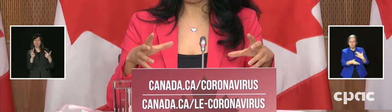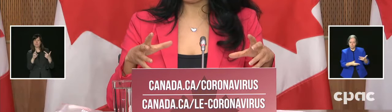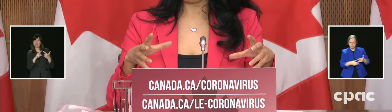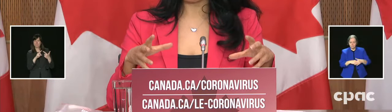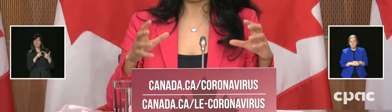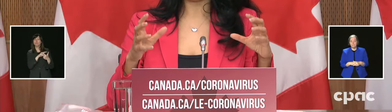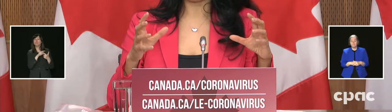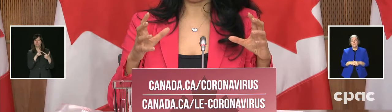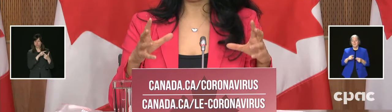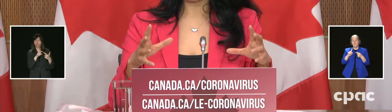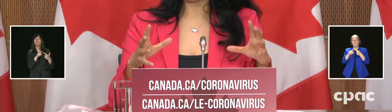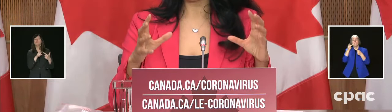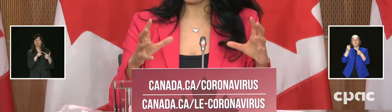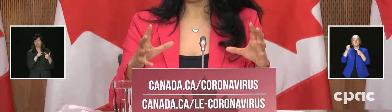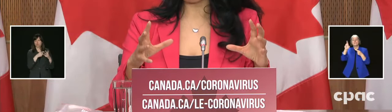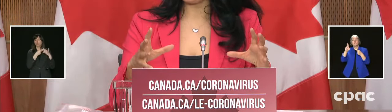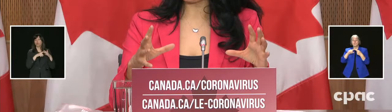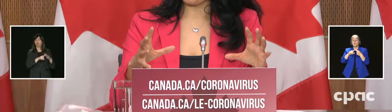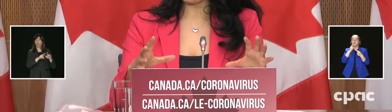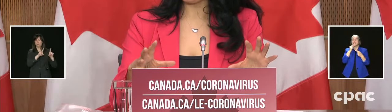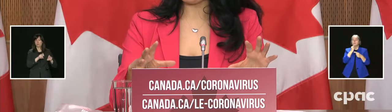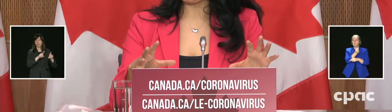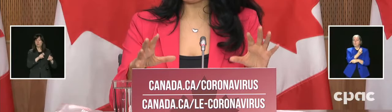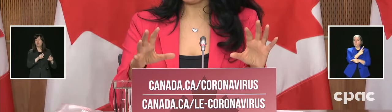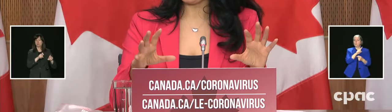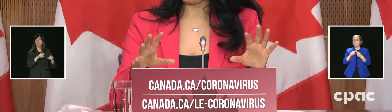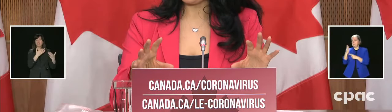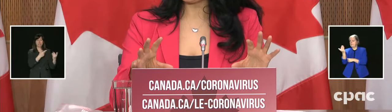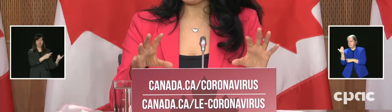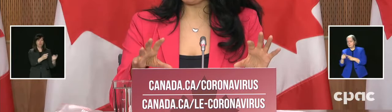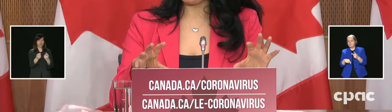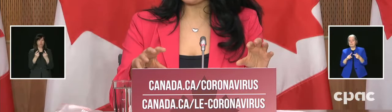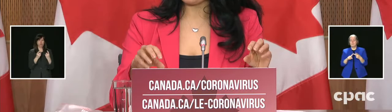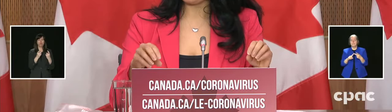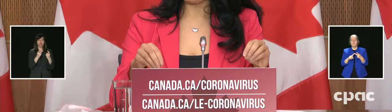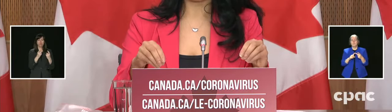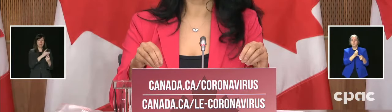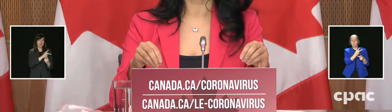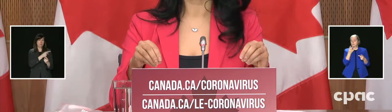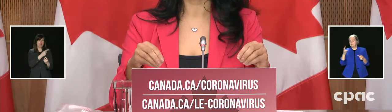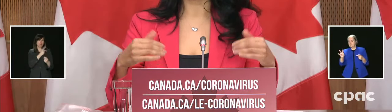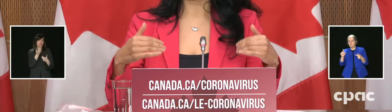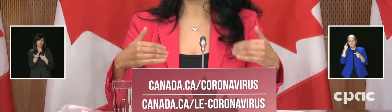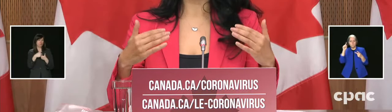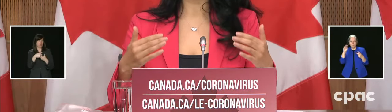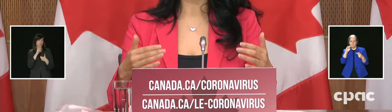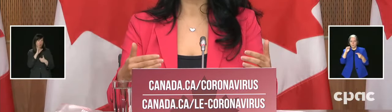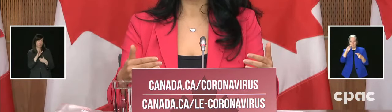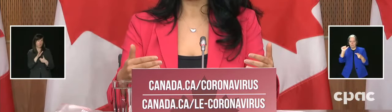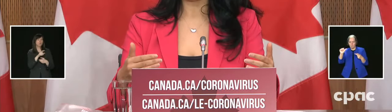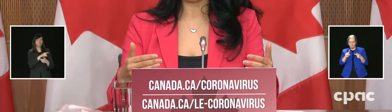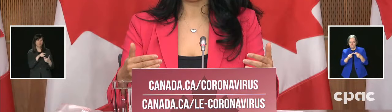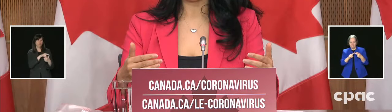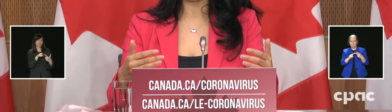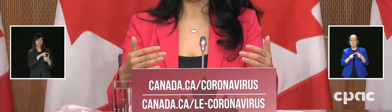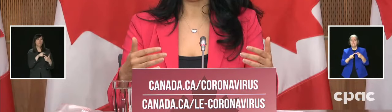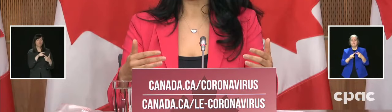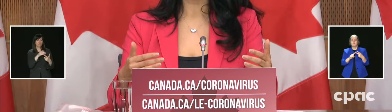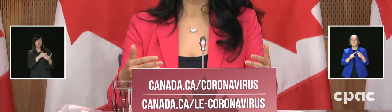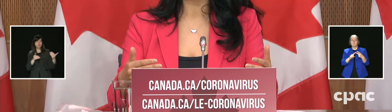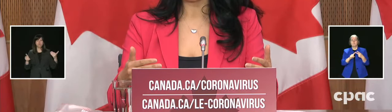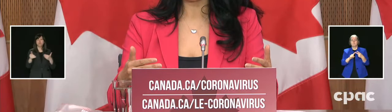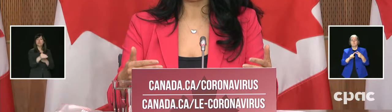have clinical trials that are ongoing that have actually finished recruiting patients into the clinical trial. So they're the ones that are most far,